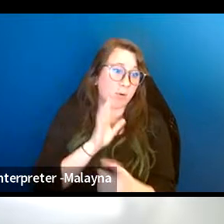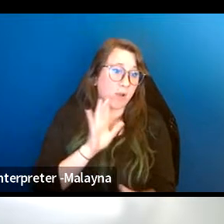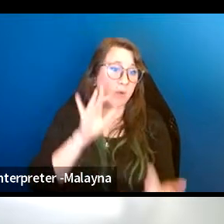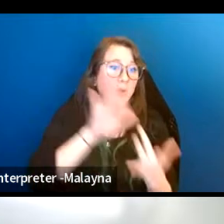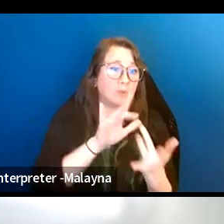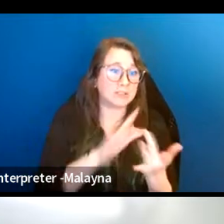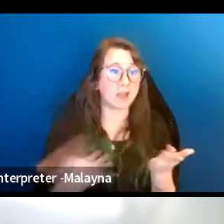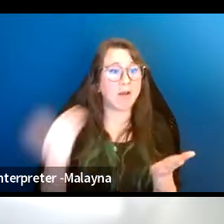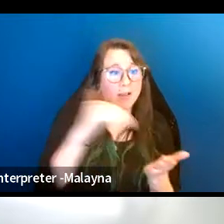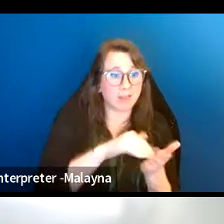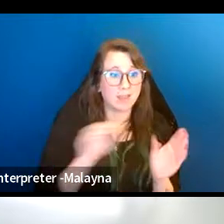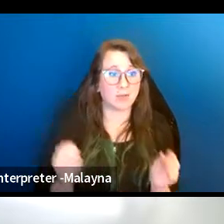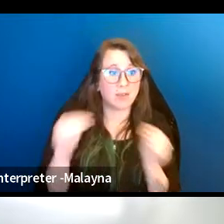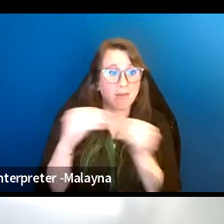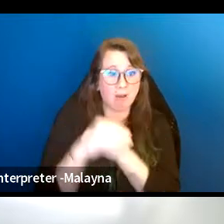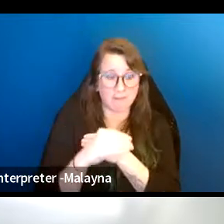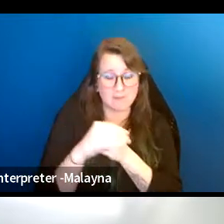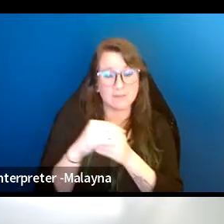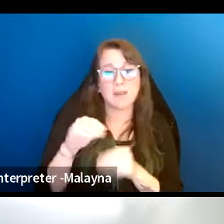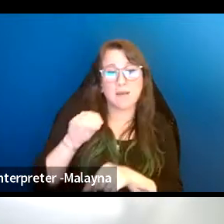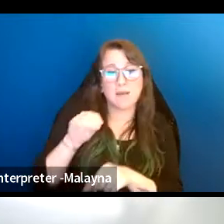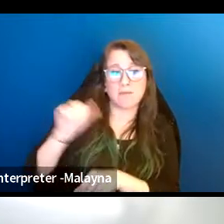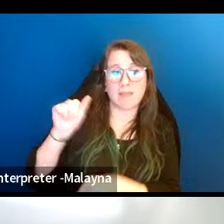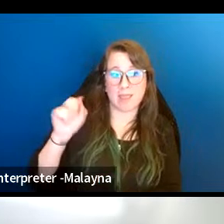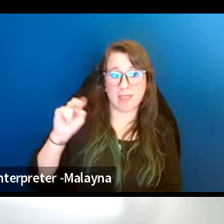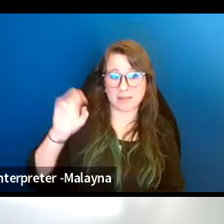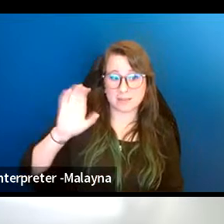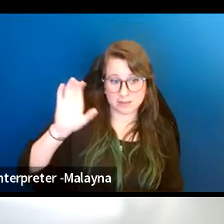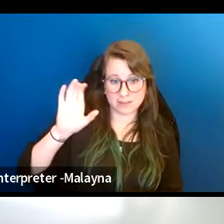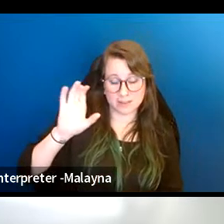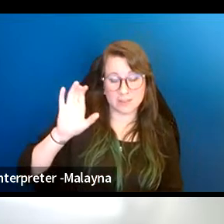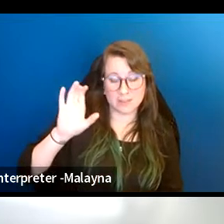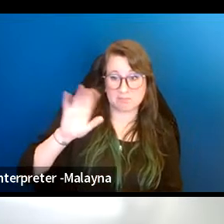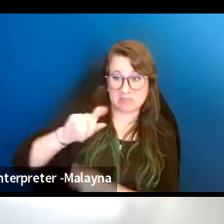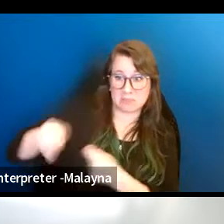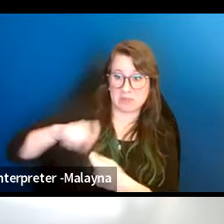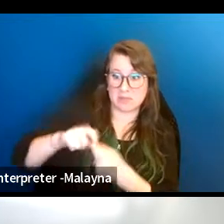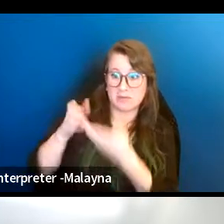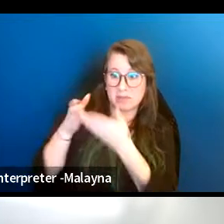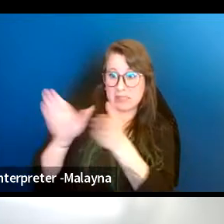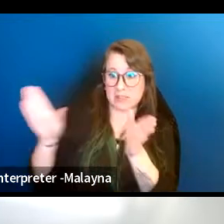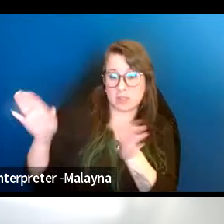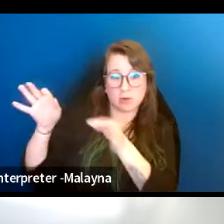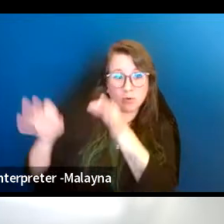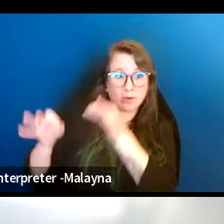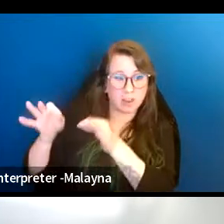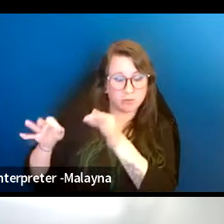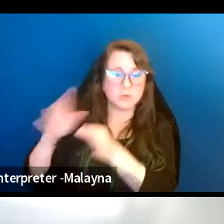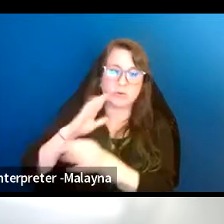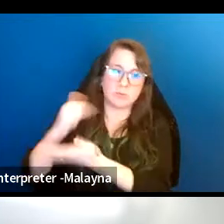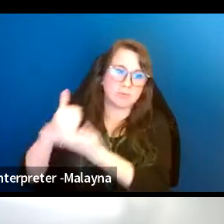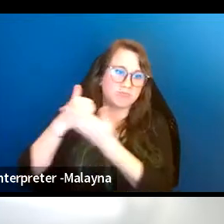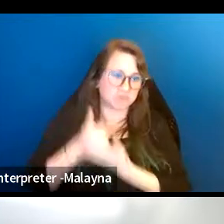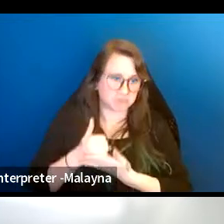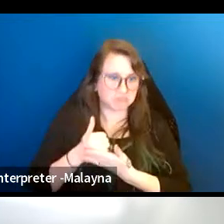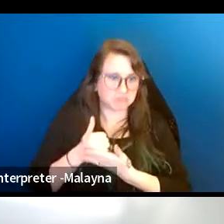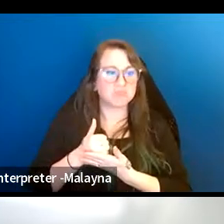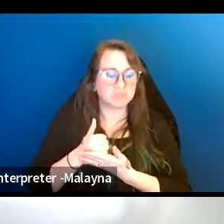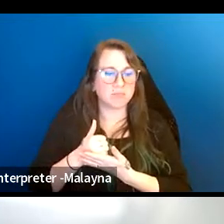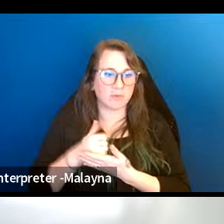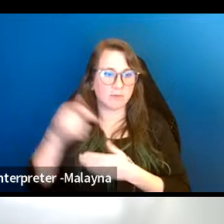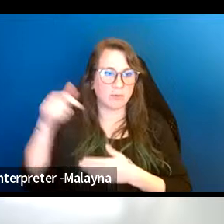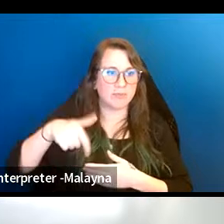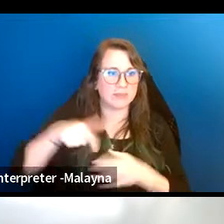to the Office of Advisory Neighborhood Commissions, particularly the General Counsel, who's been very helpful to help